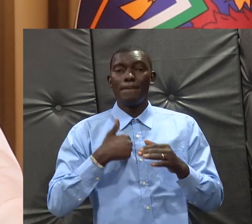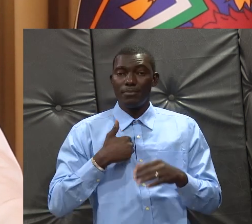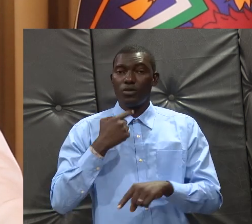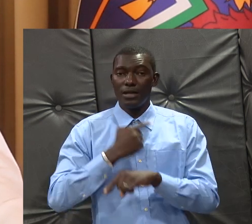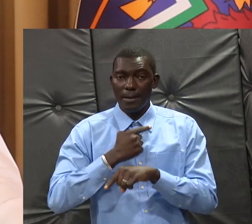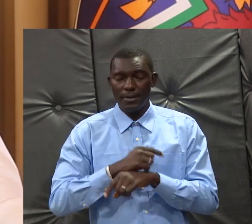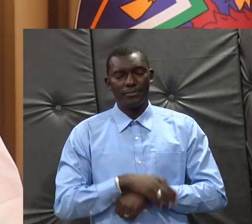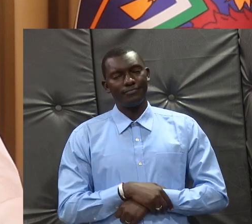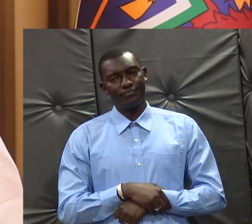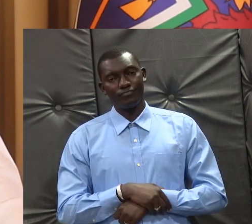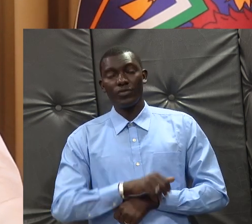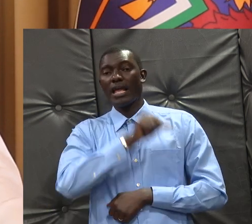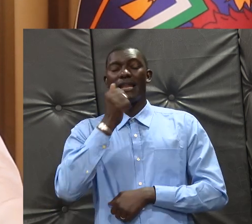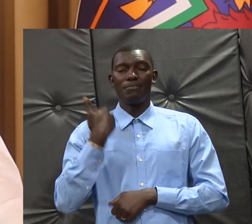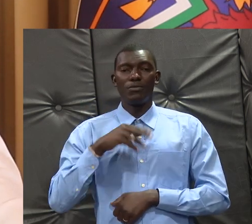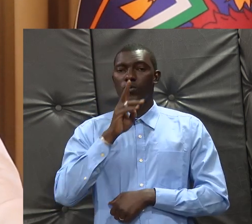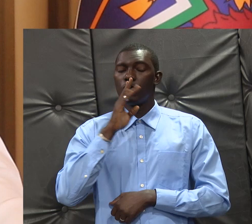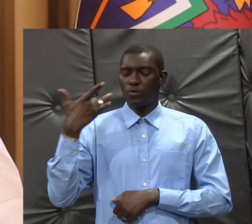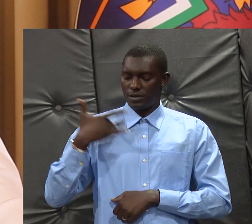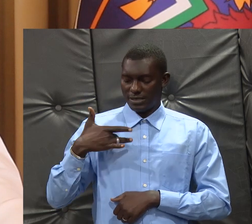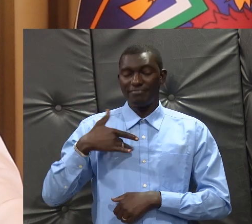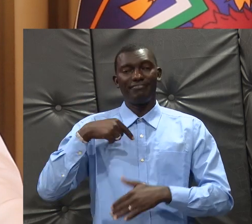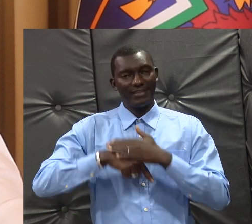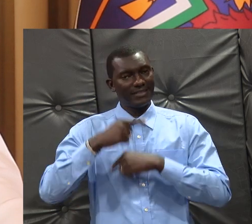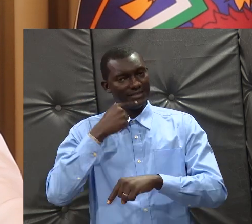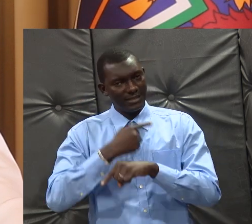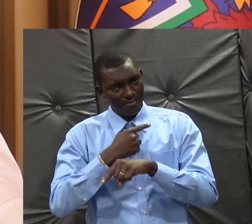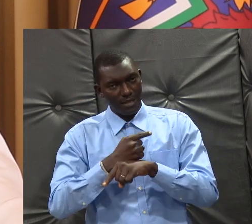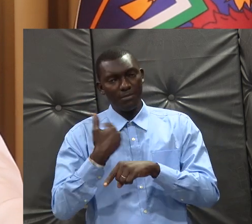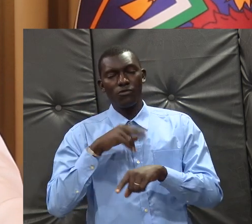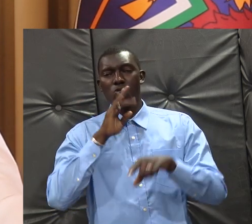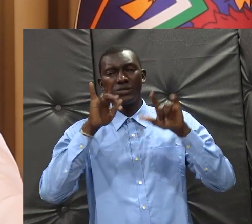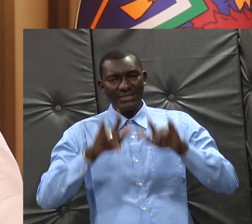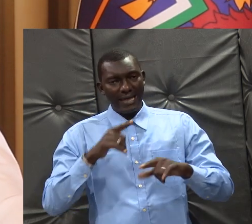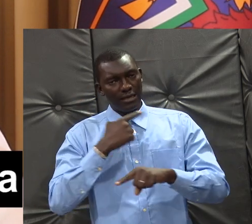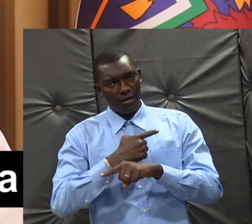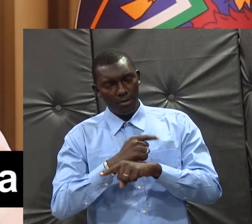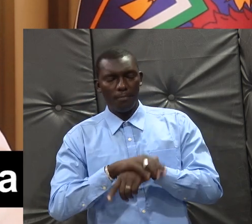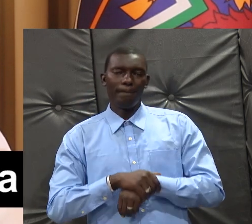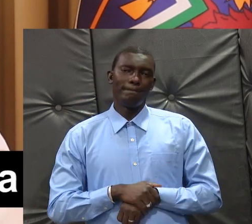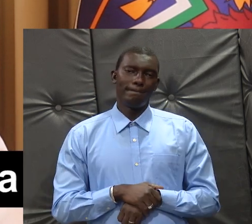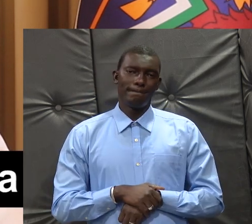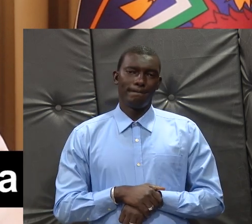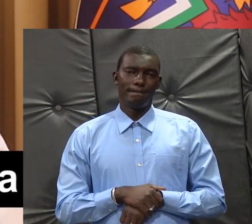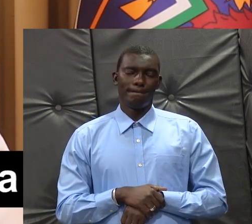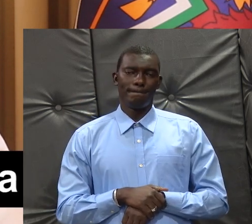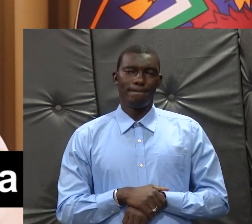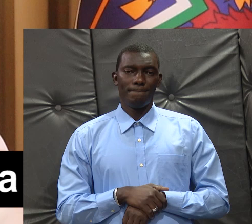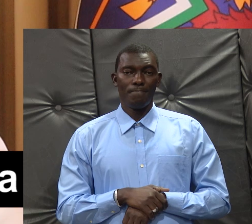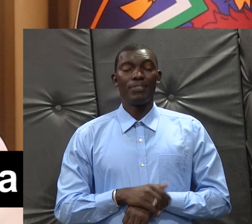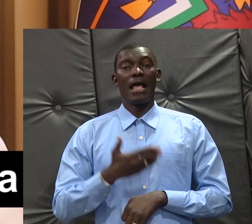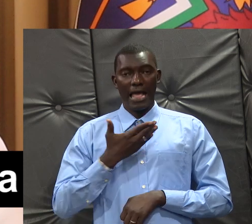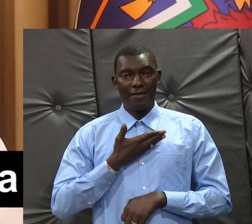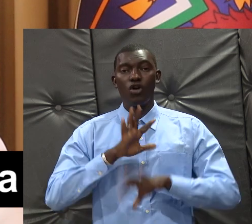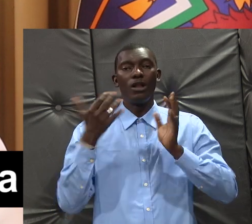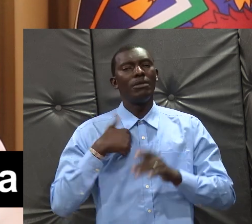Fellow Gambians and residents of the Gambia, there is consensus that